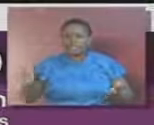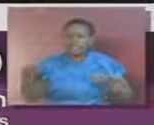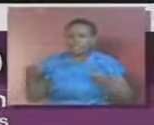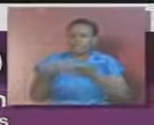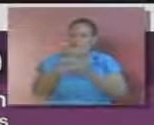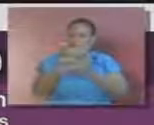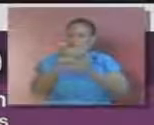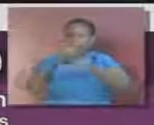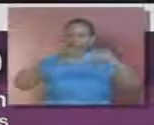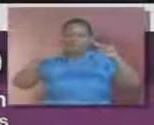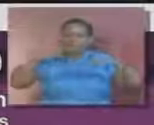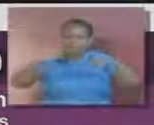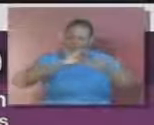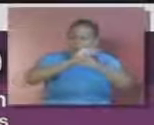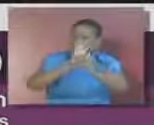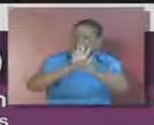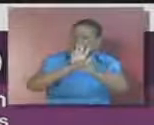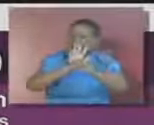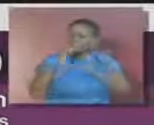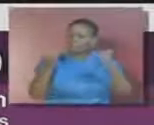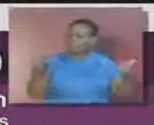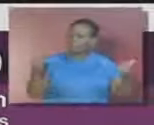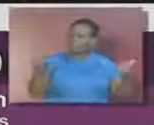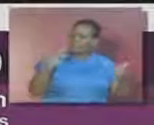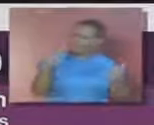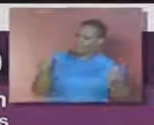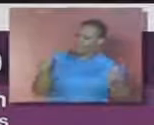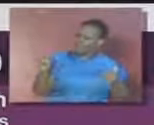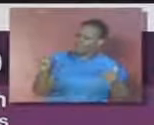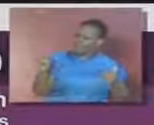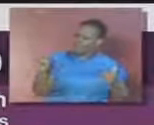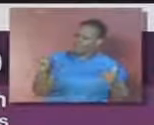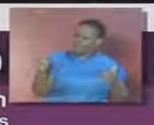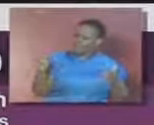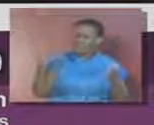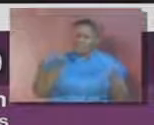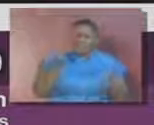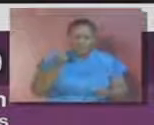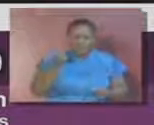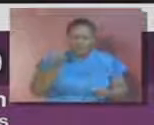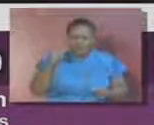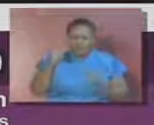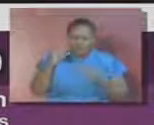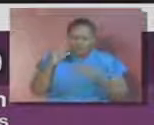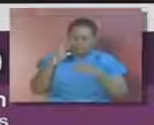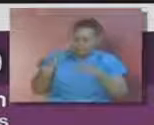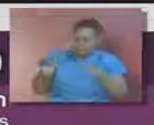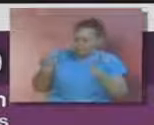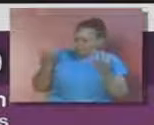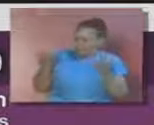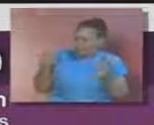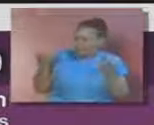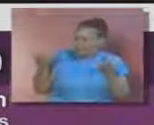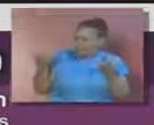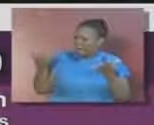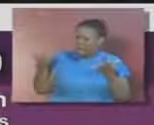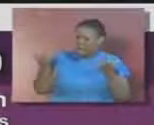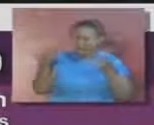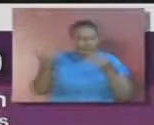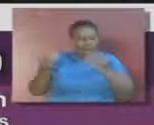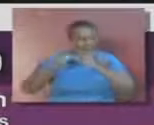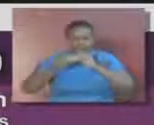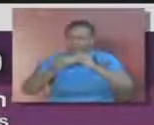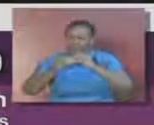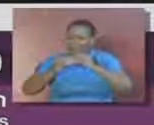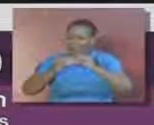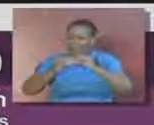total samples that were taken, so I could get an appreciation of to what extent the spread is